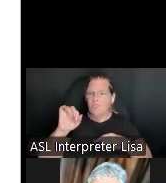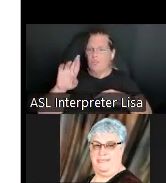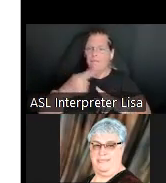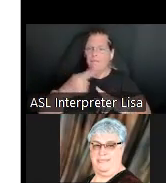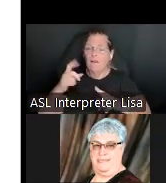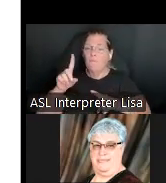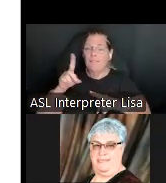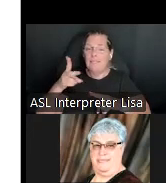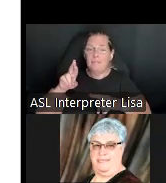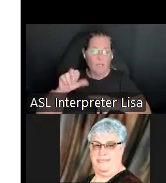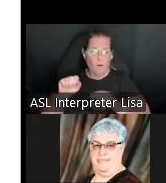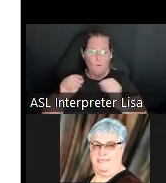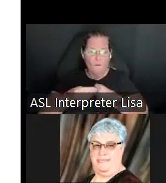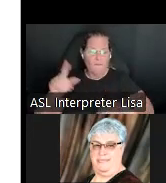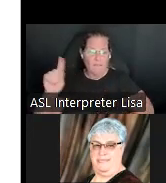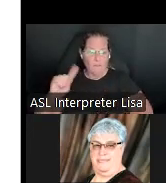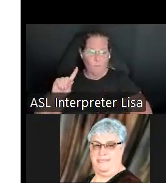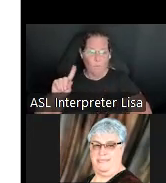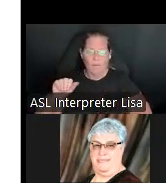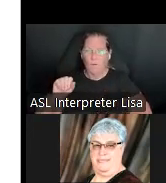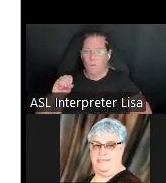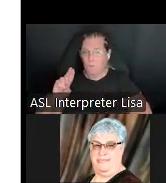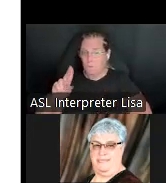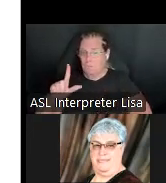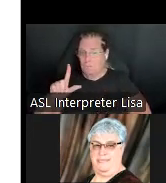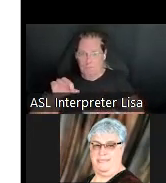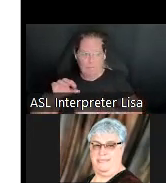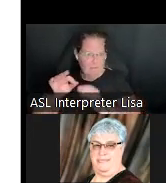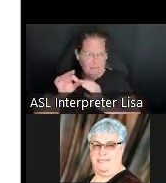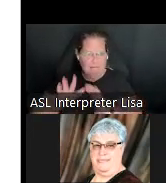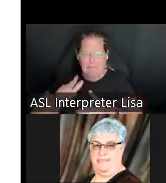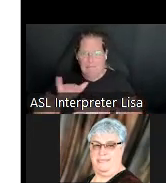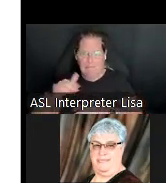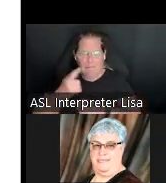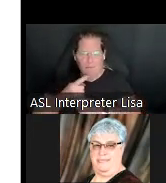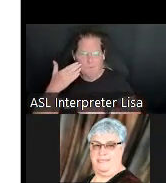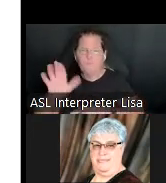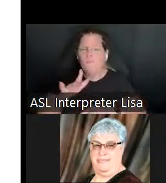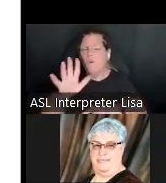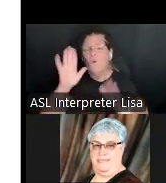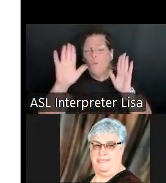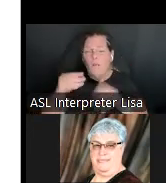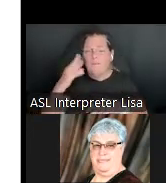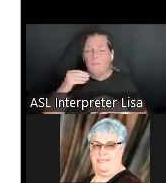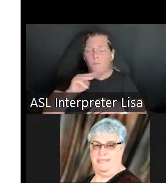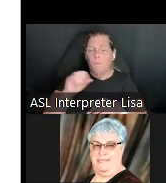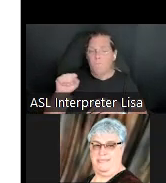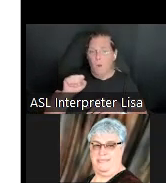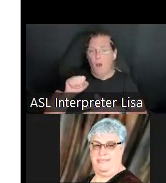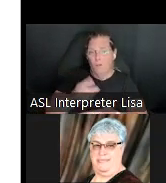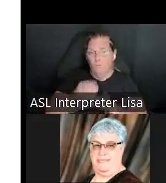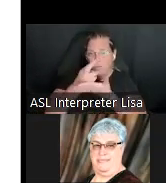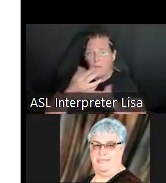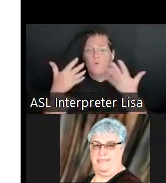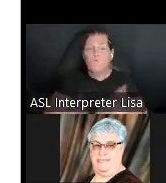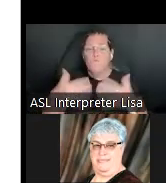office in Sewell. Hi. So we had a great working relationship with Moss Rehab in Woodbury. Okay. We were able to